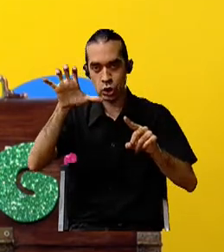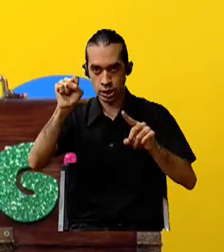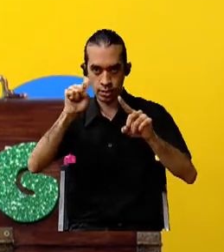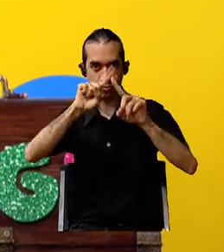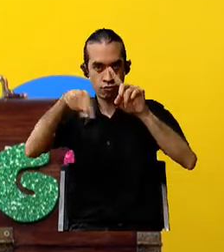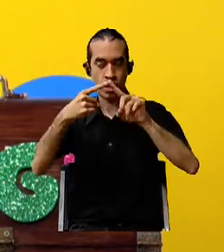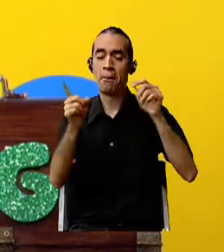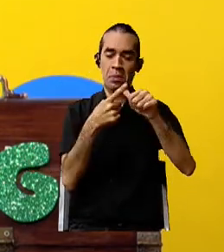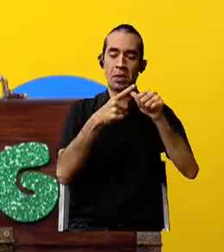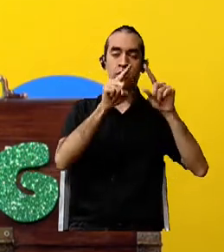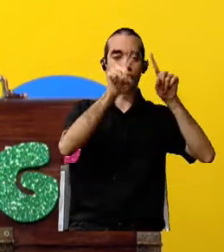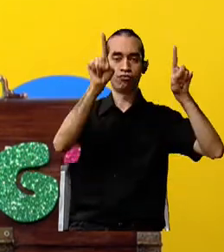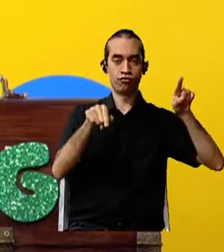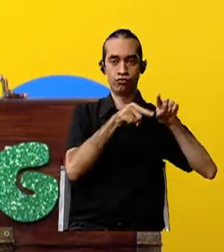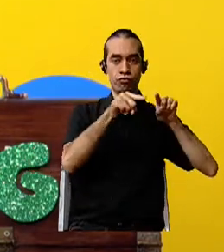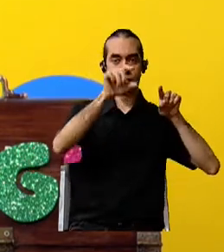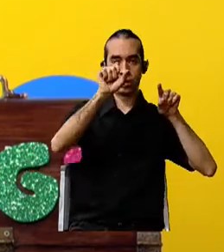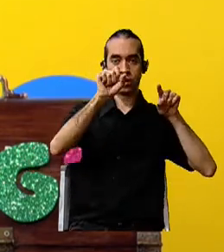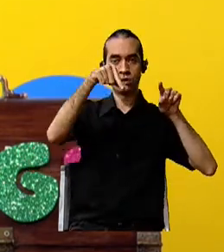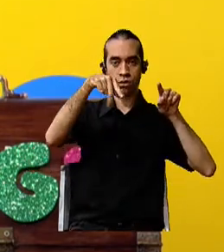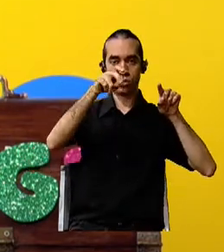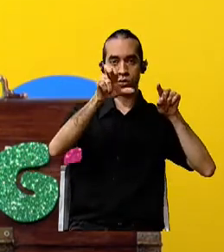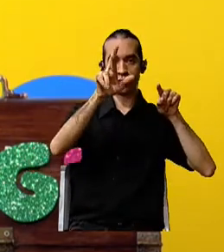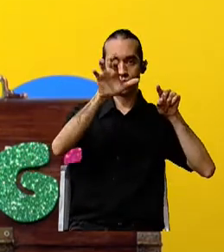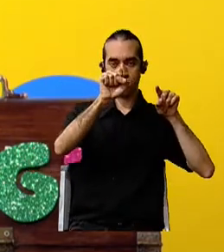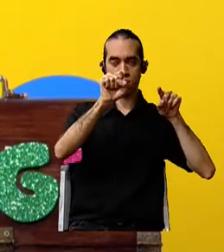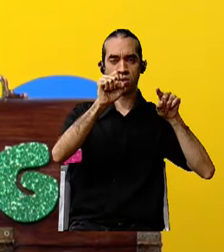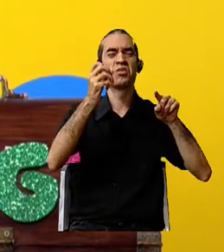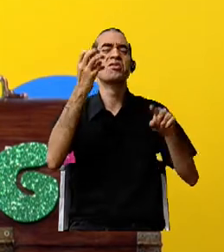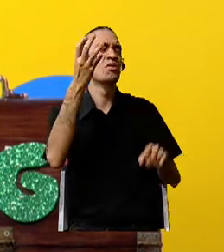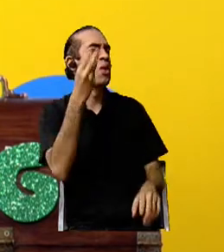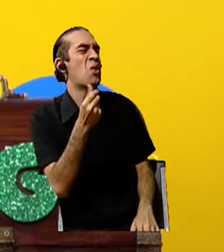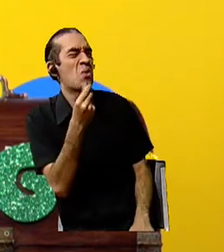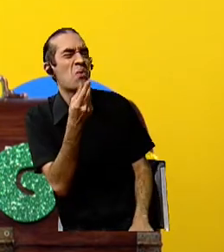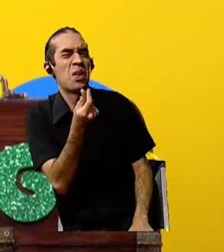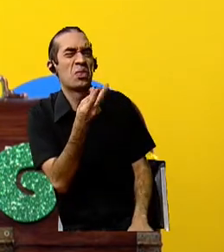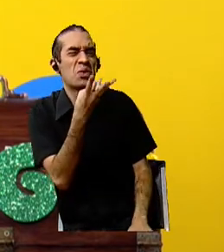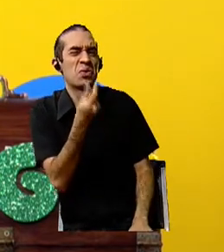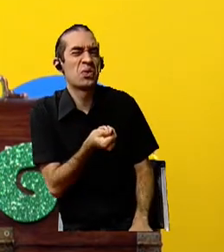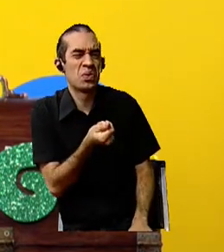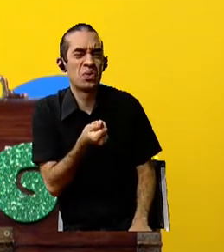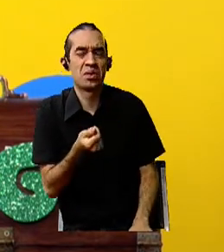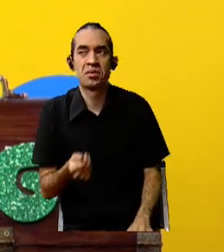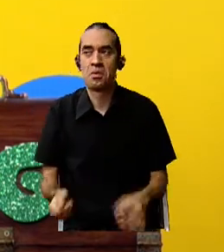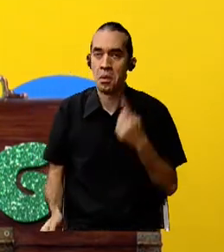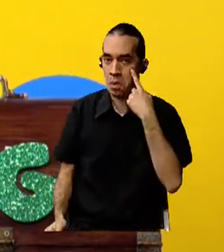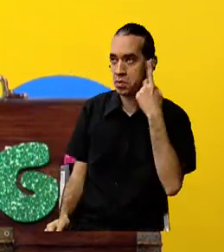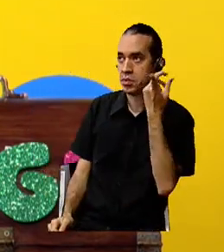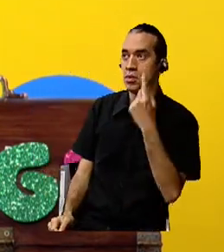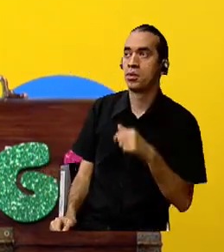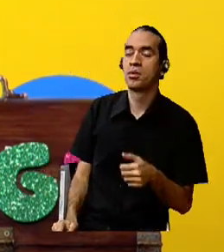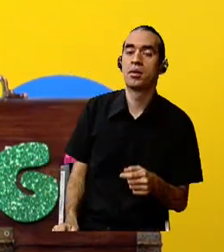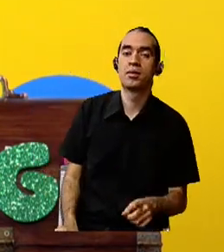the squares, Chuli. We have, how many squares do you have? Chuli, let's count them.